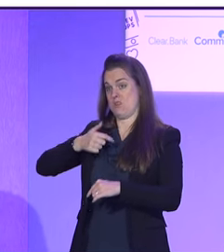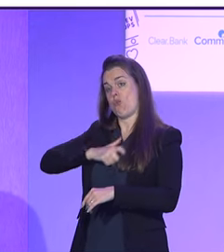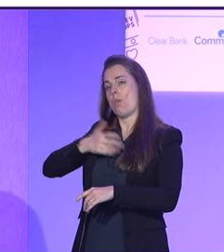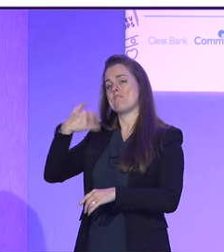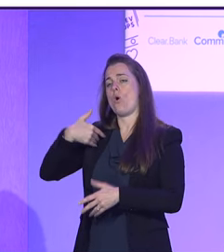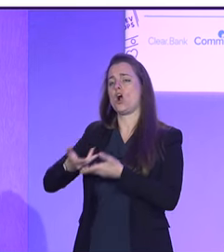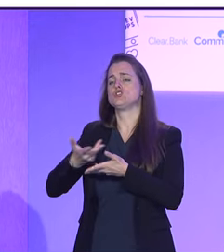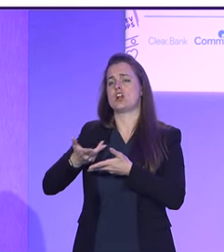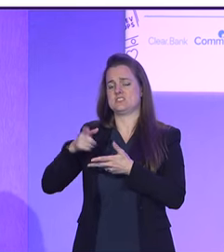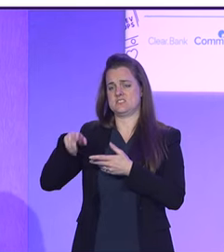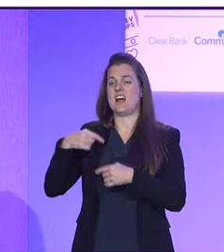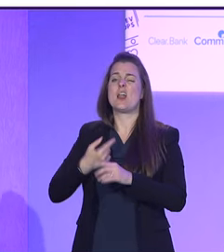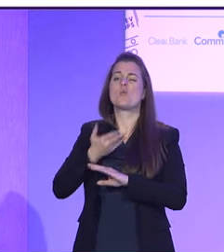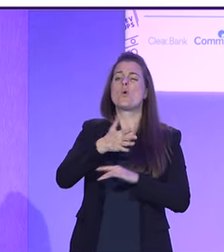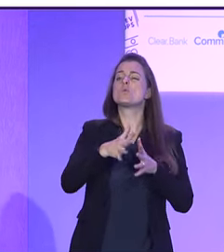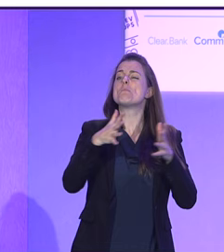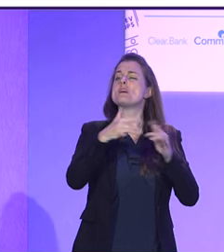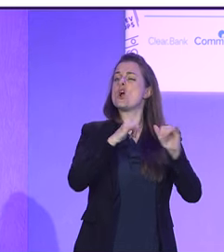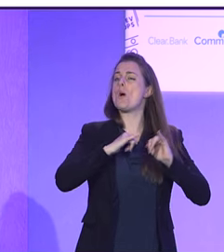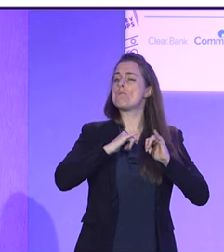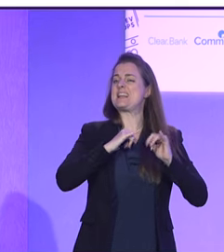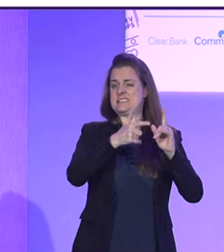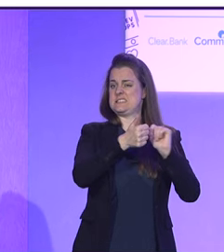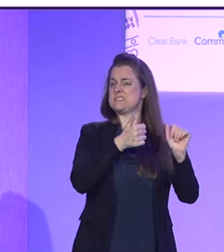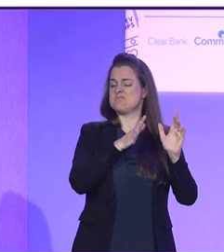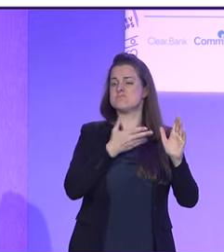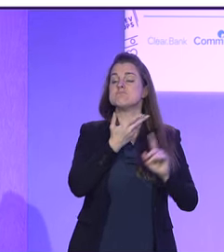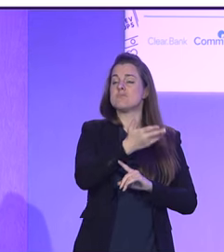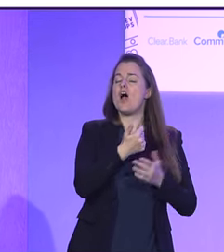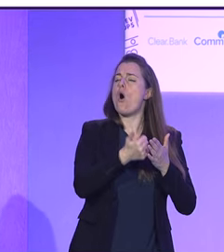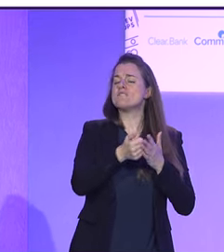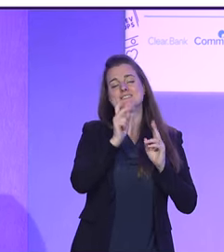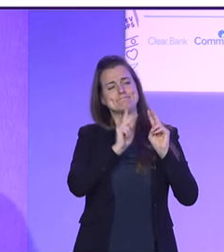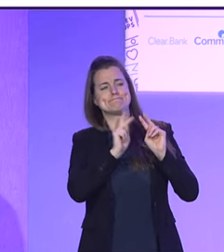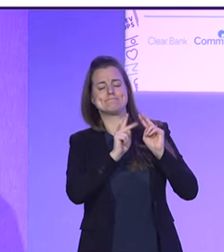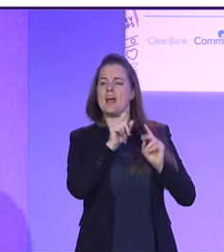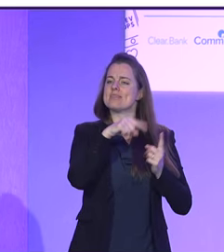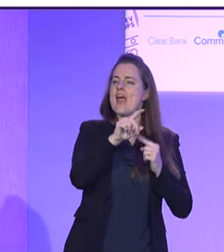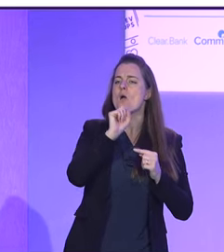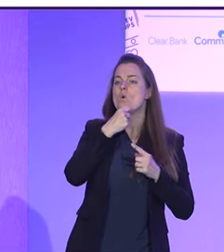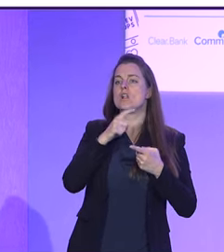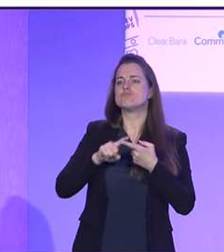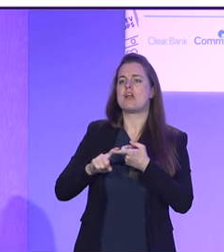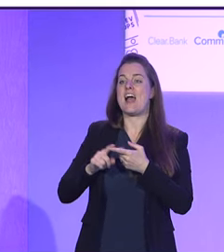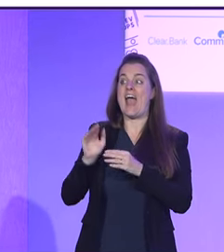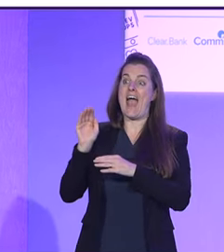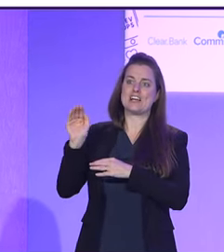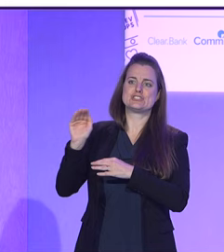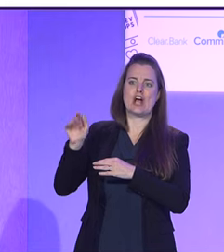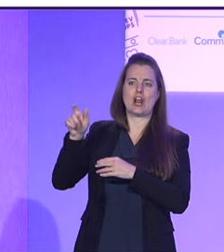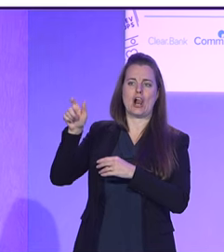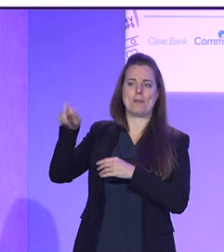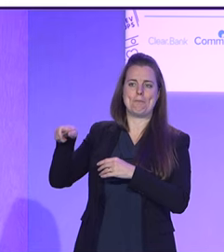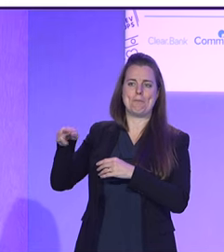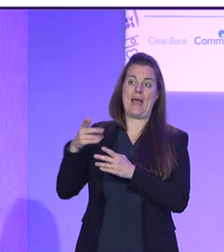and I would go to like big companies, what they would do often is they would rely on external people, external